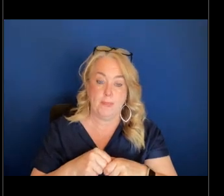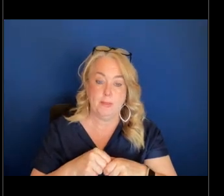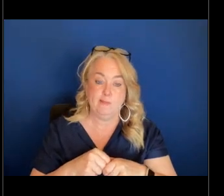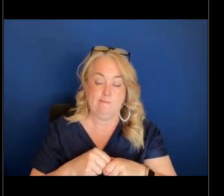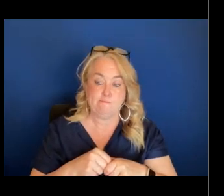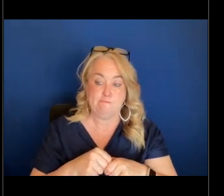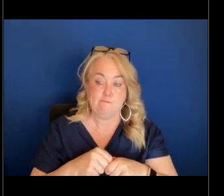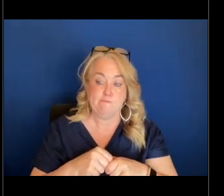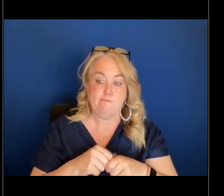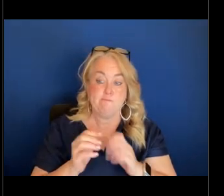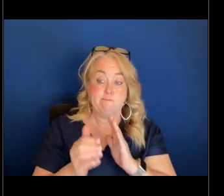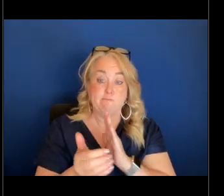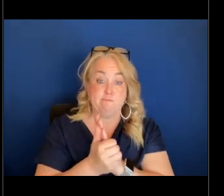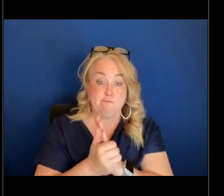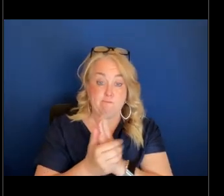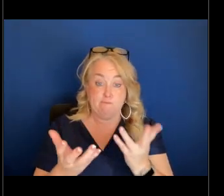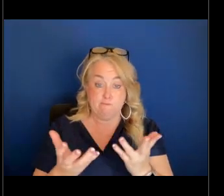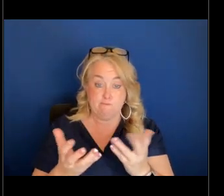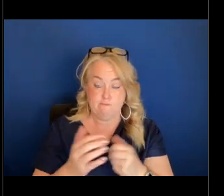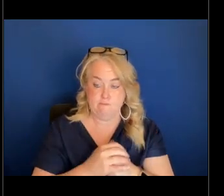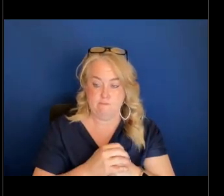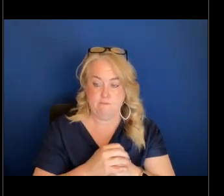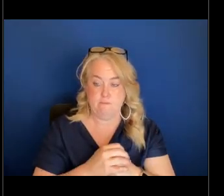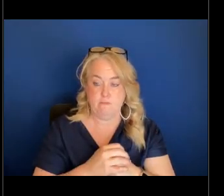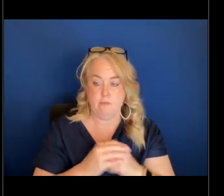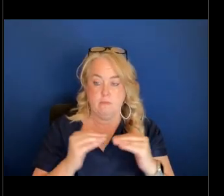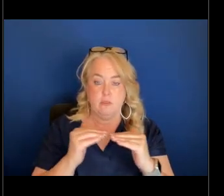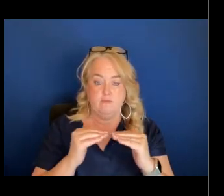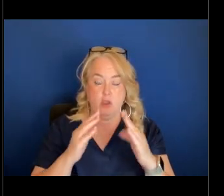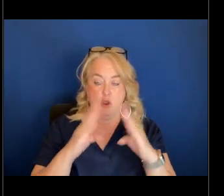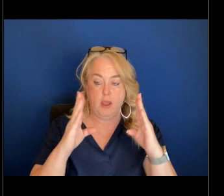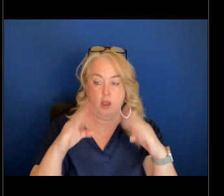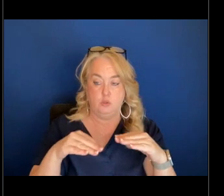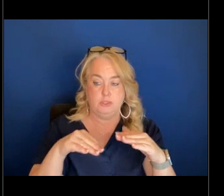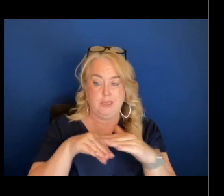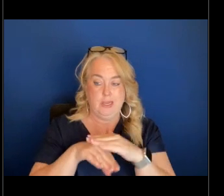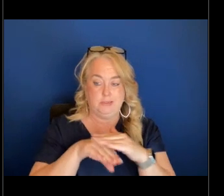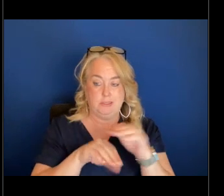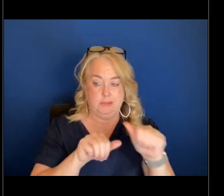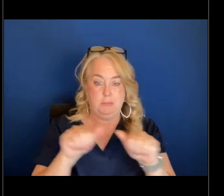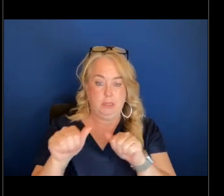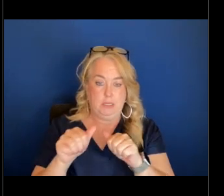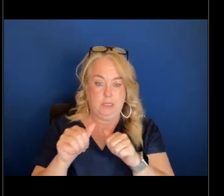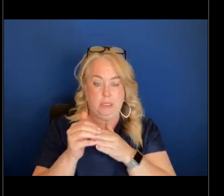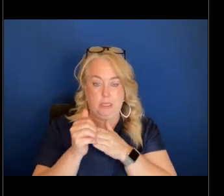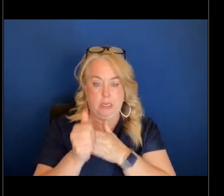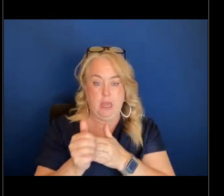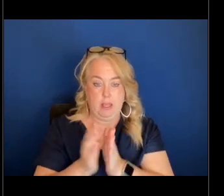These handouts include the Fair Housing Accessibility Guidelines,